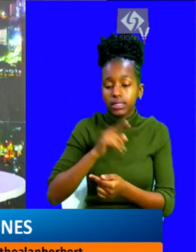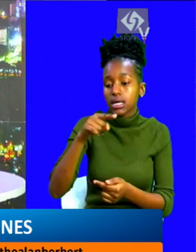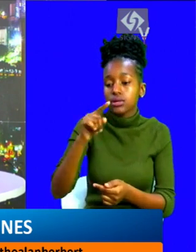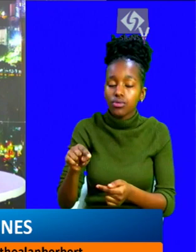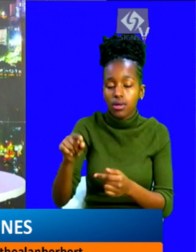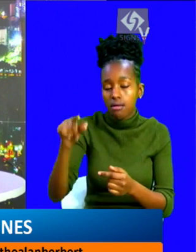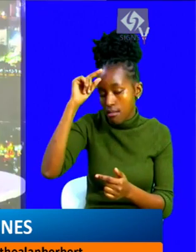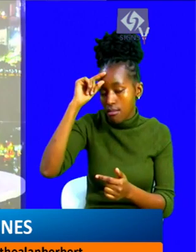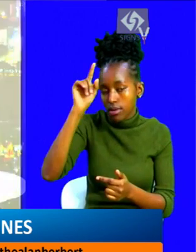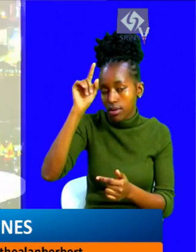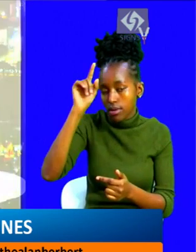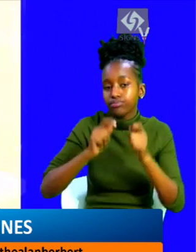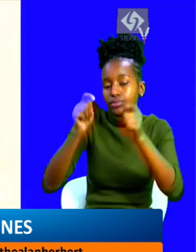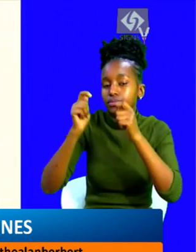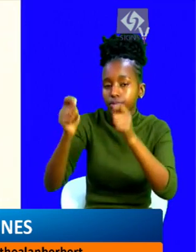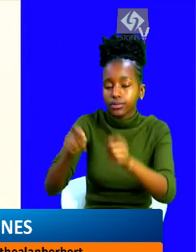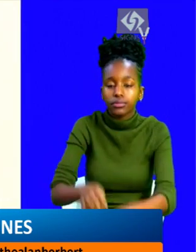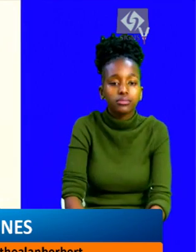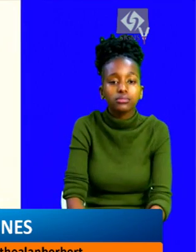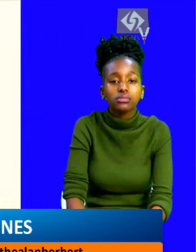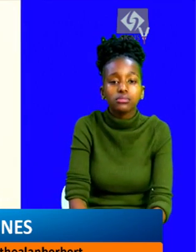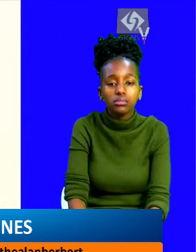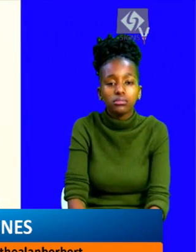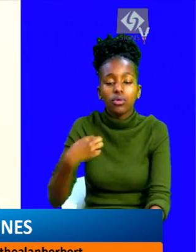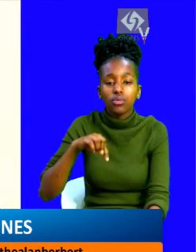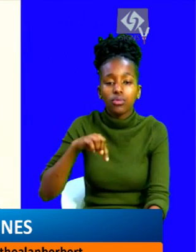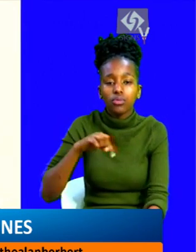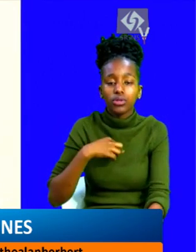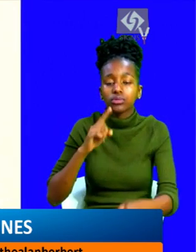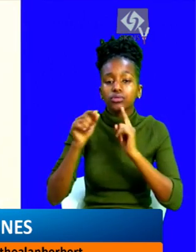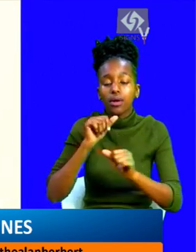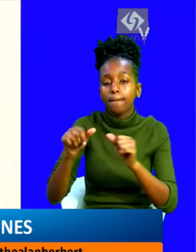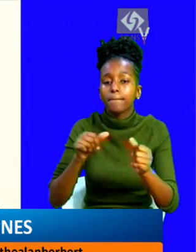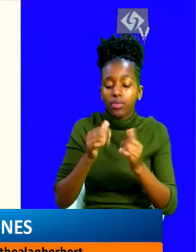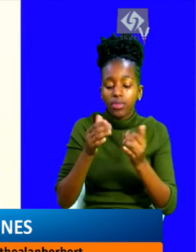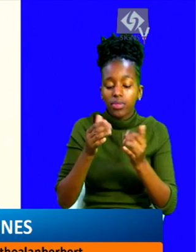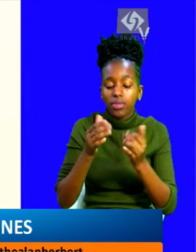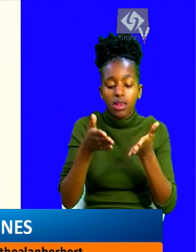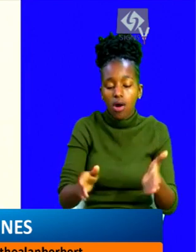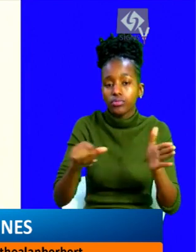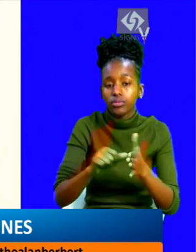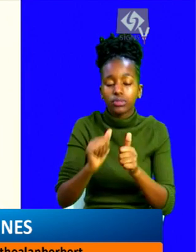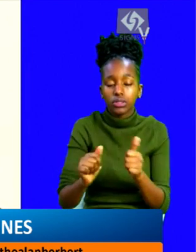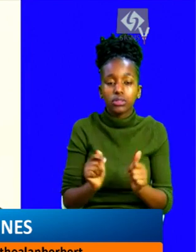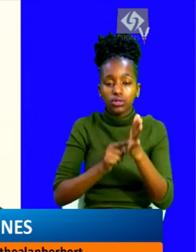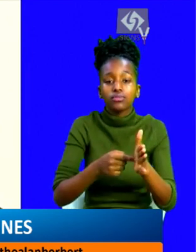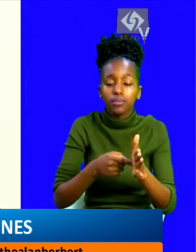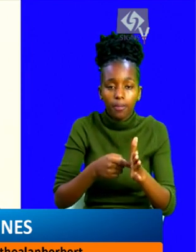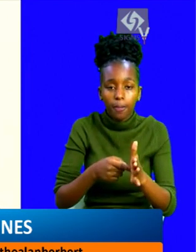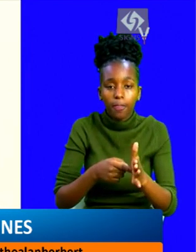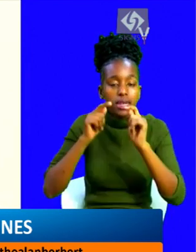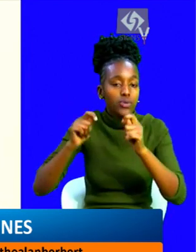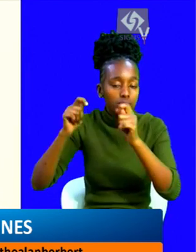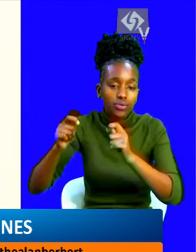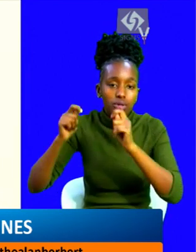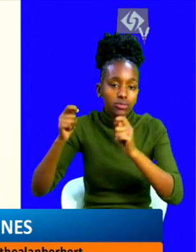and we have the winner and we have the government in place. Let's give government in place time to implement its agenda. Sisi tunafanyanga biashara